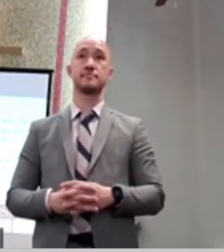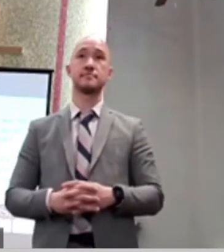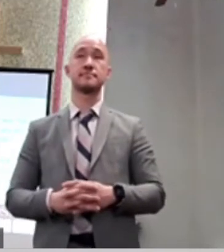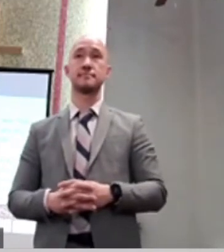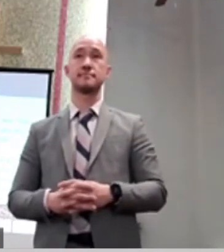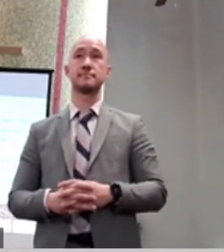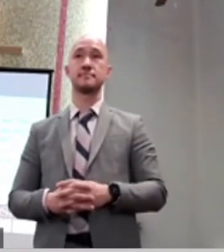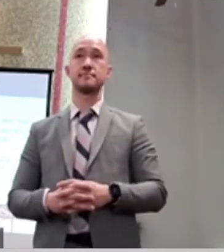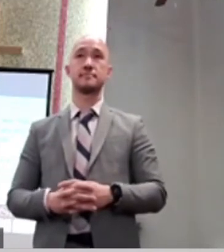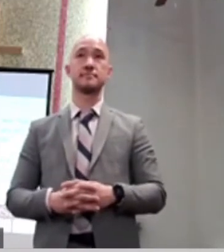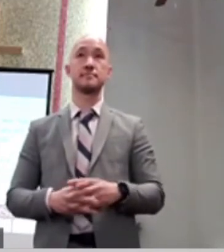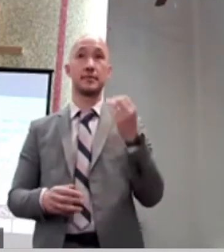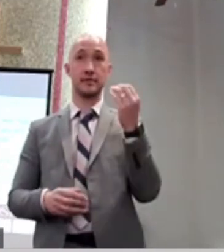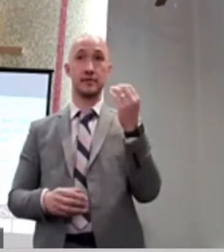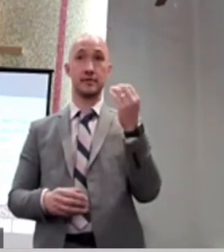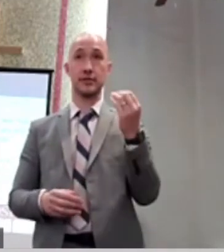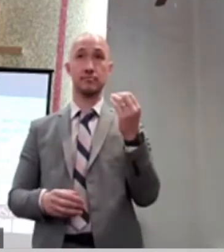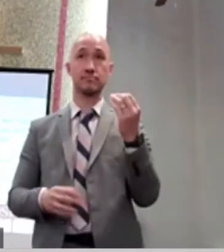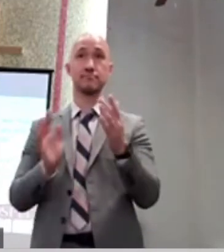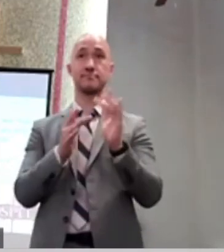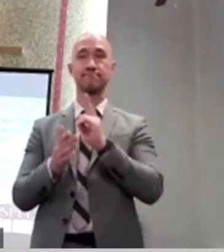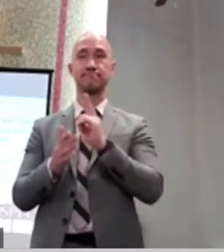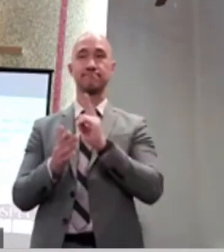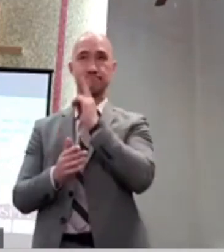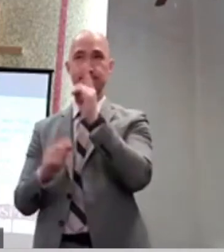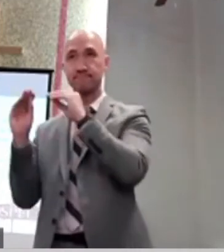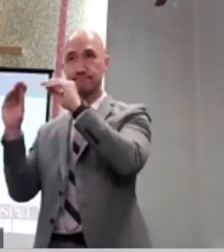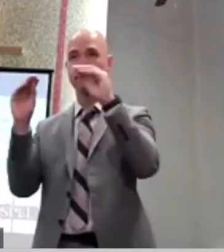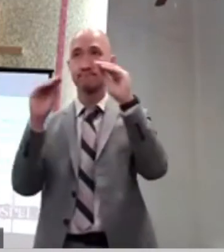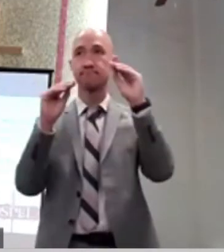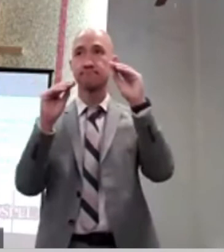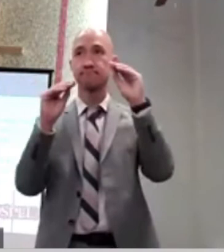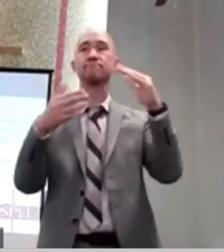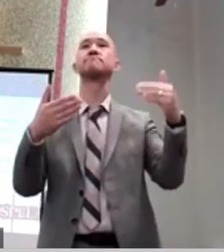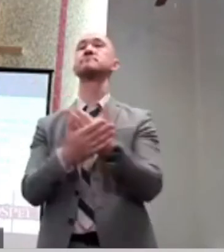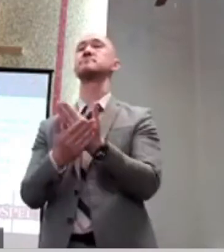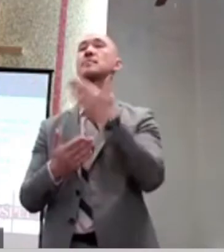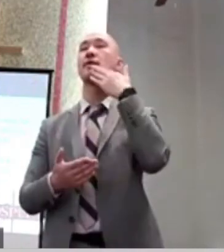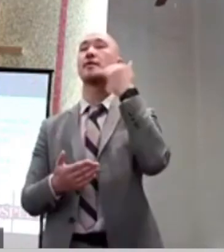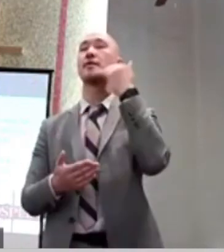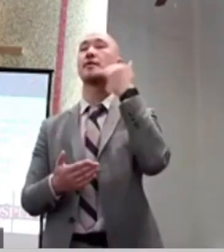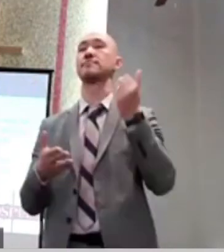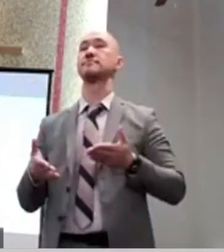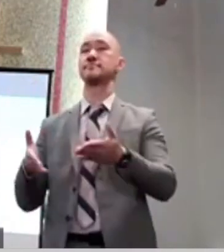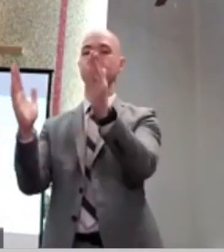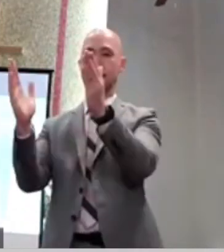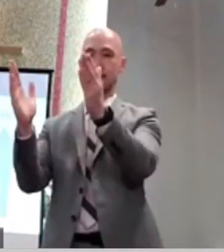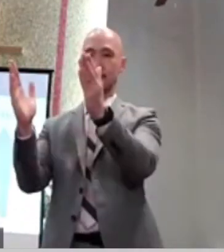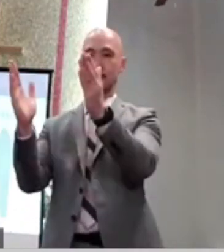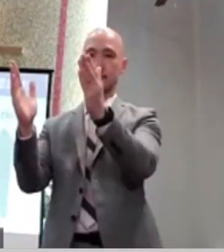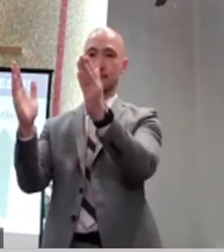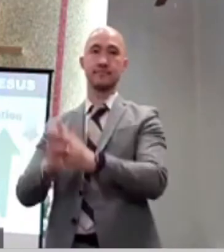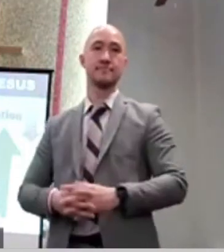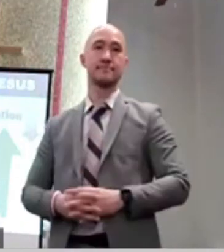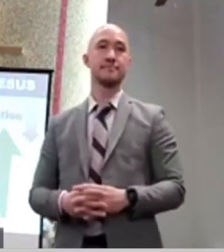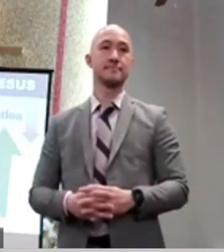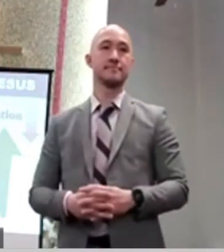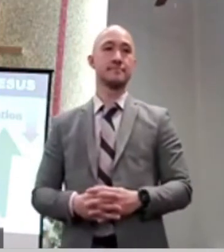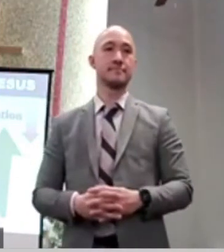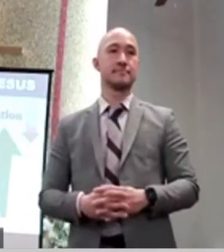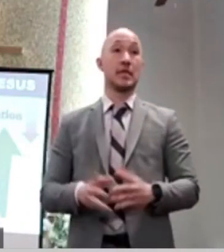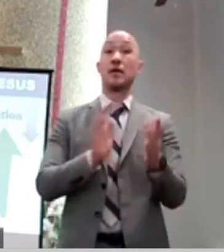And so this becomes the new and welcoming way. Jesus was offered as this